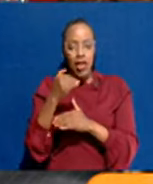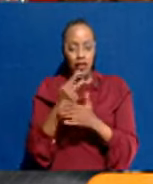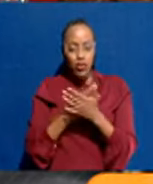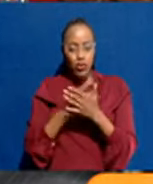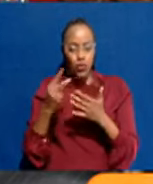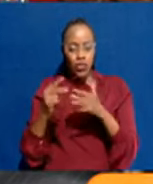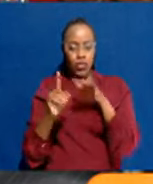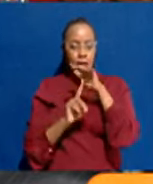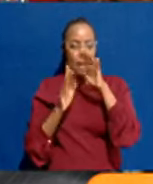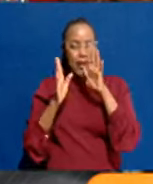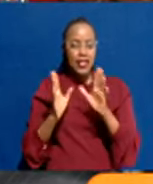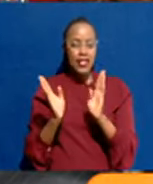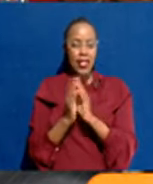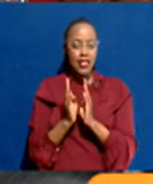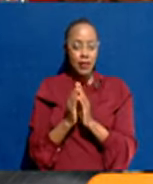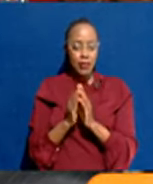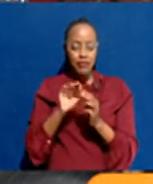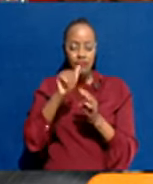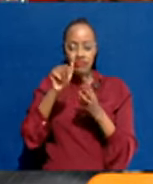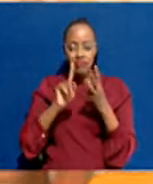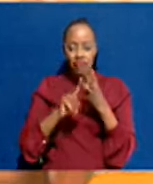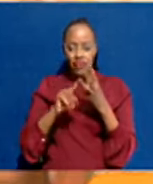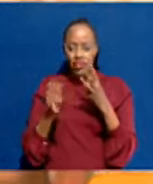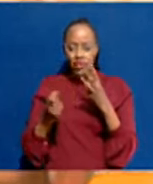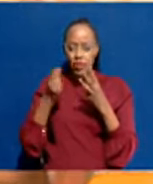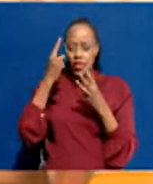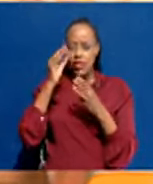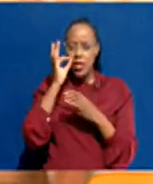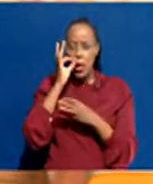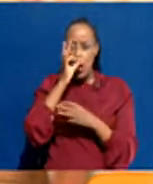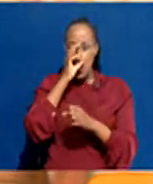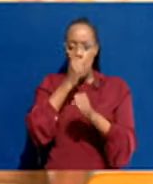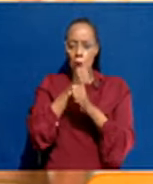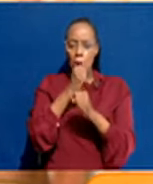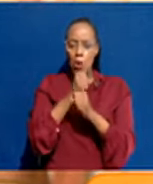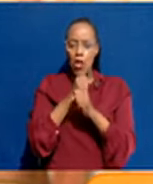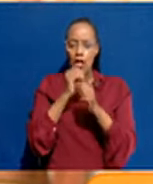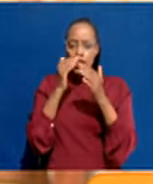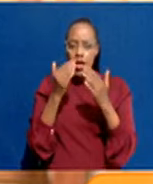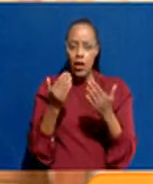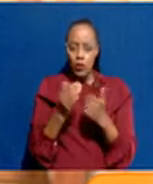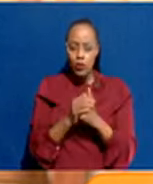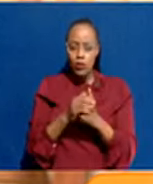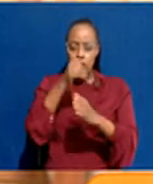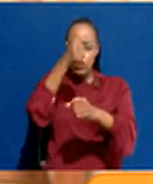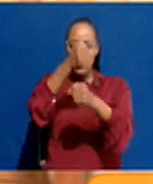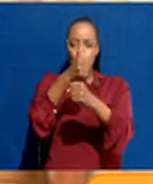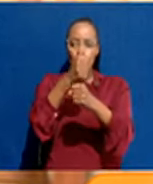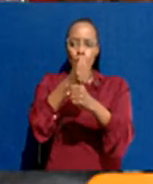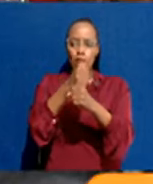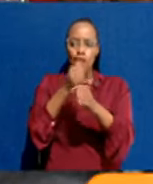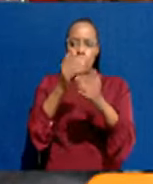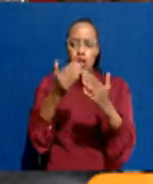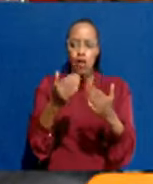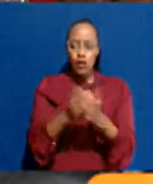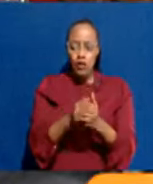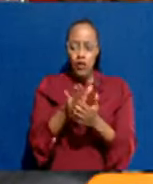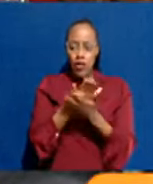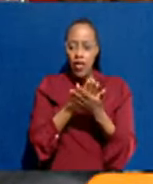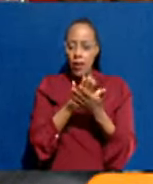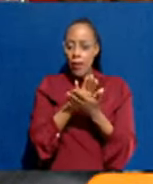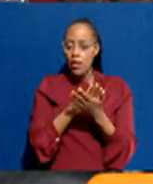The other thing is to understand Kibaki, the way he operated. He operated on basis